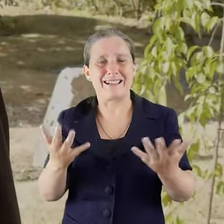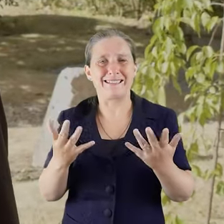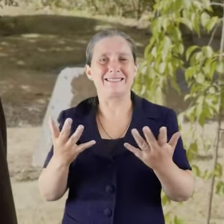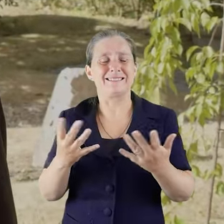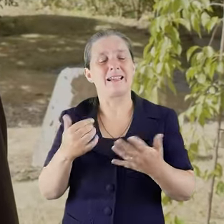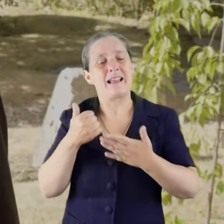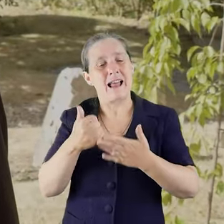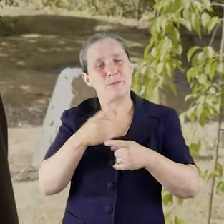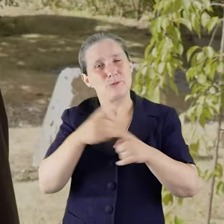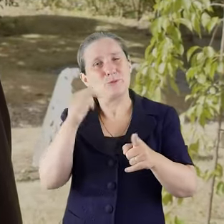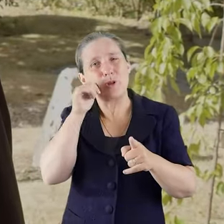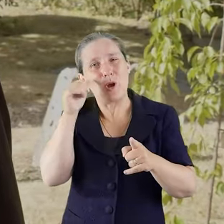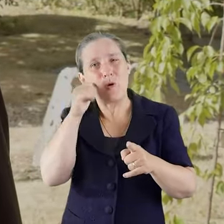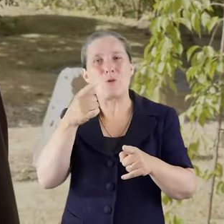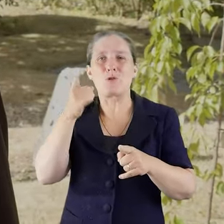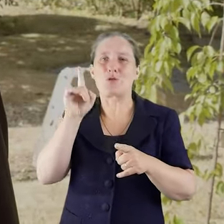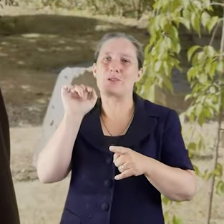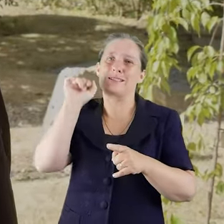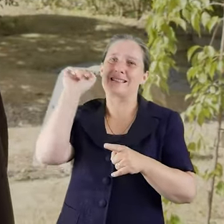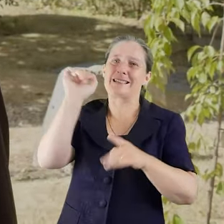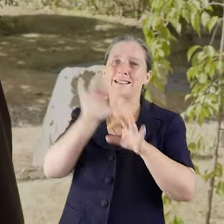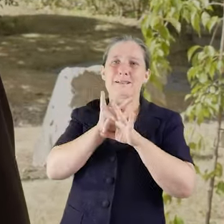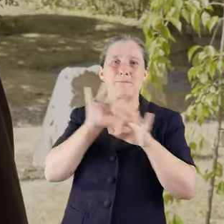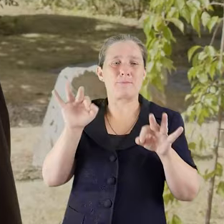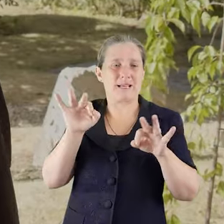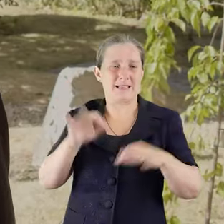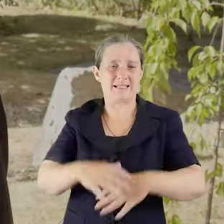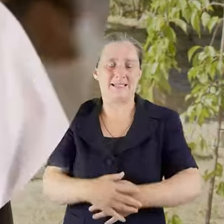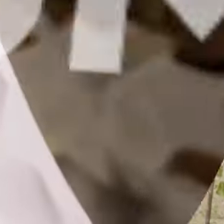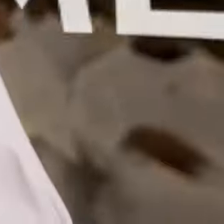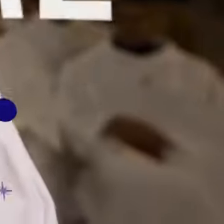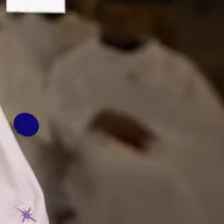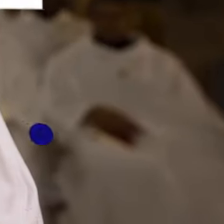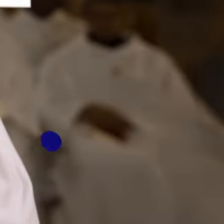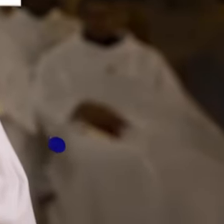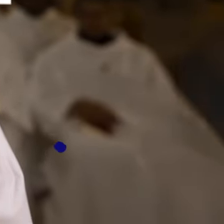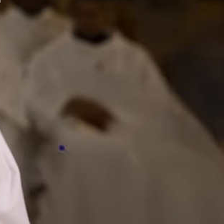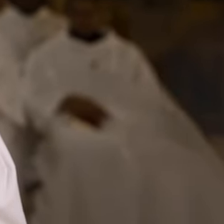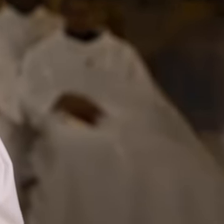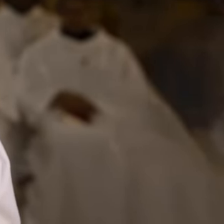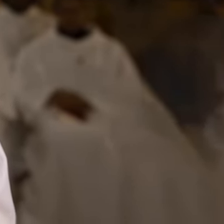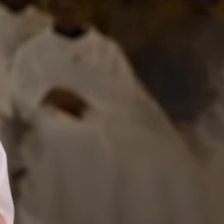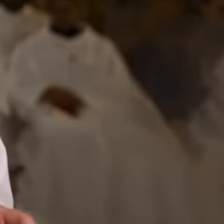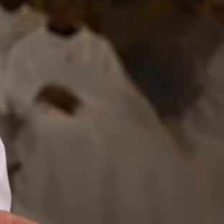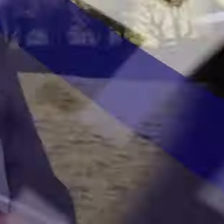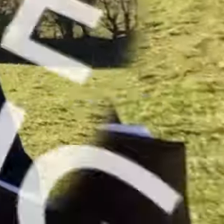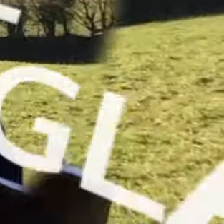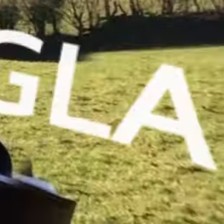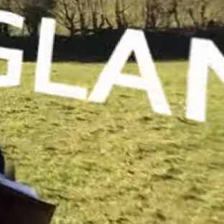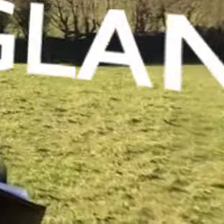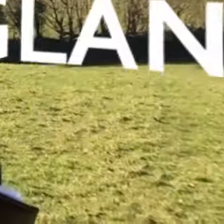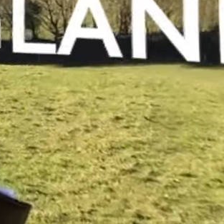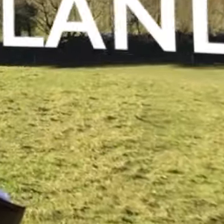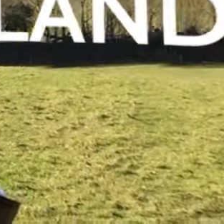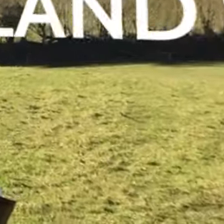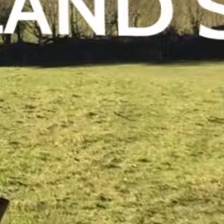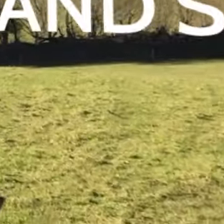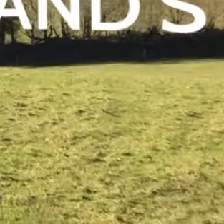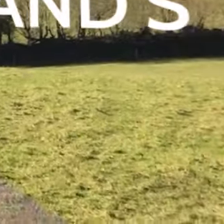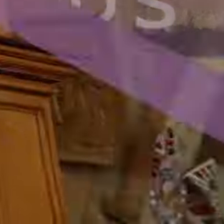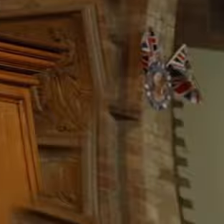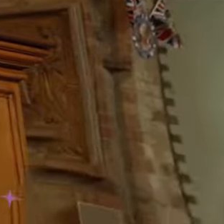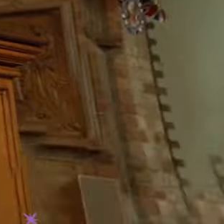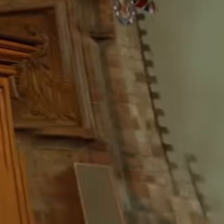peace and presence of God wherever you are. Welcome. With God, nothing will be impossible. For he is our